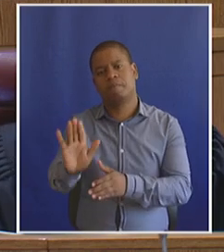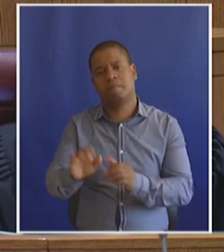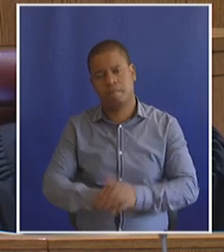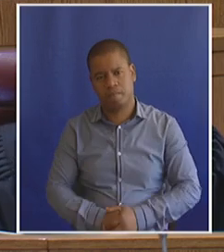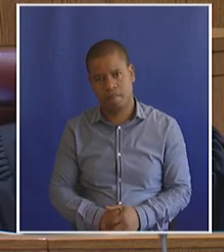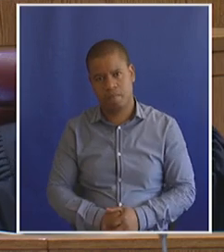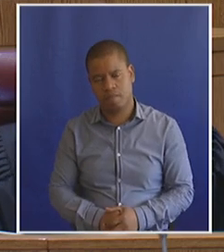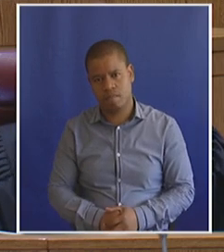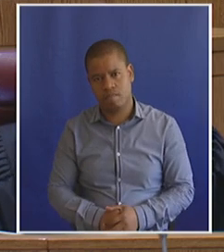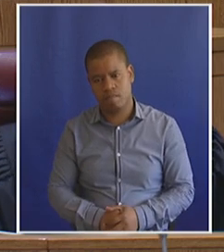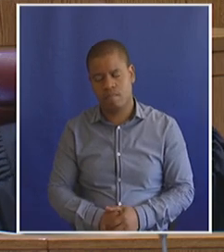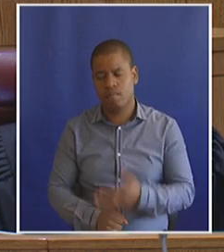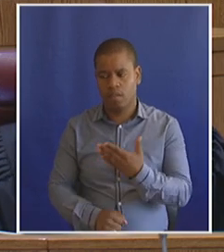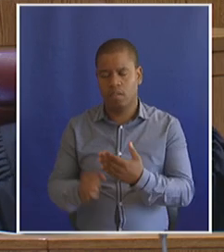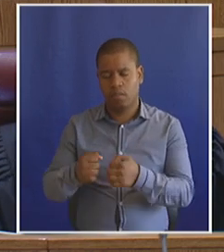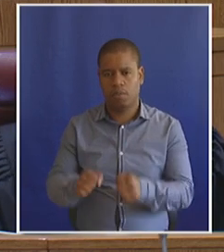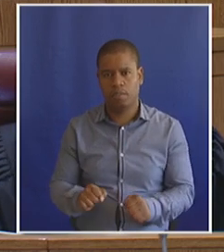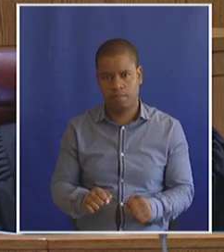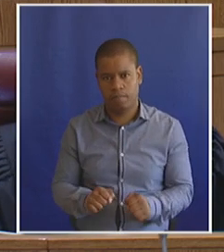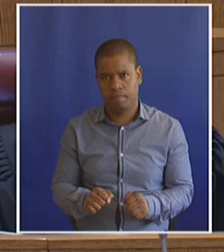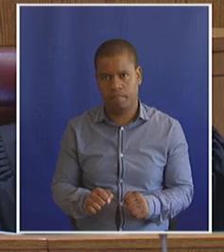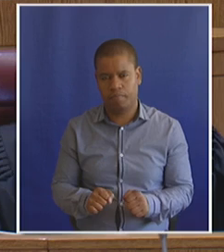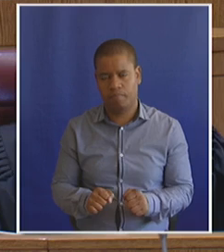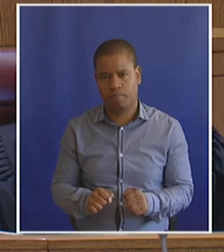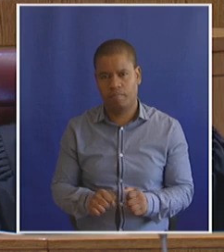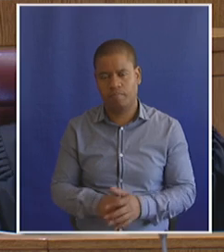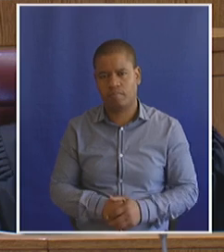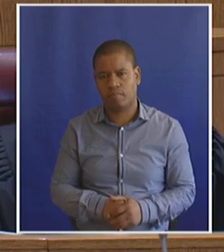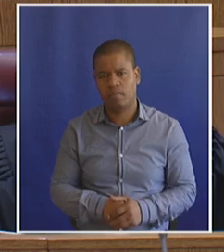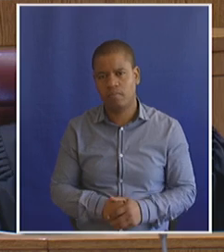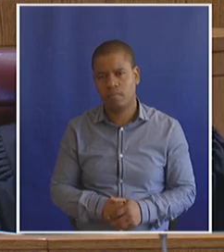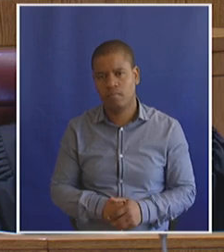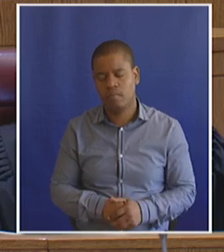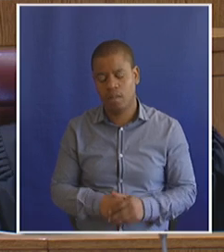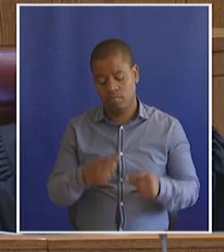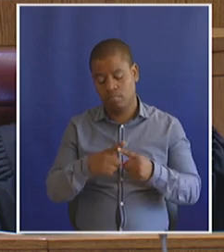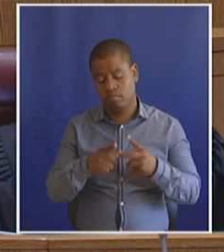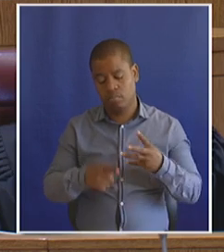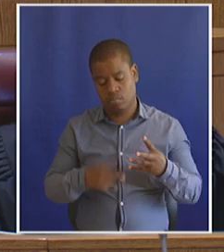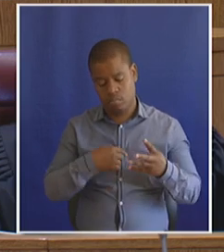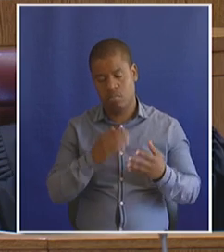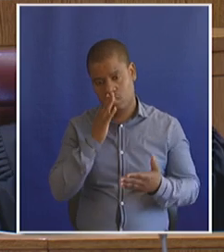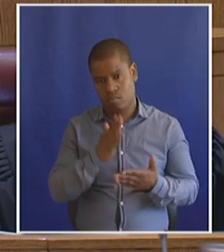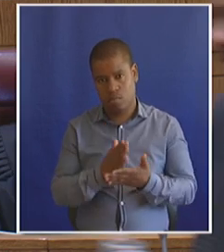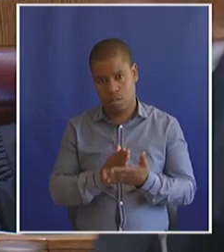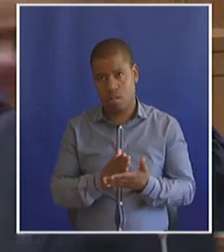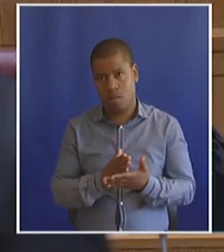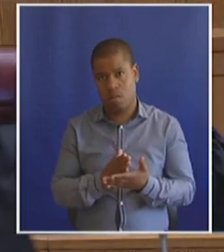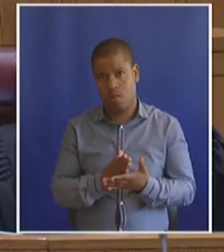Chairperson, all the formalities have gone into. I would like to reassure the member